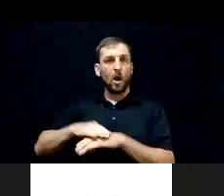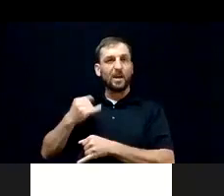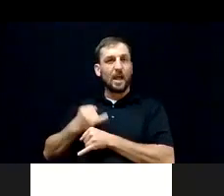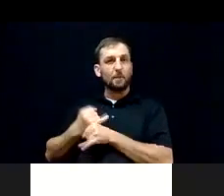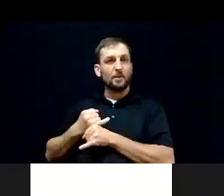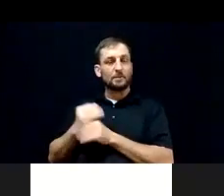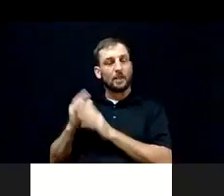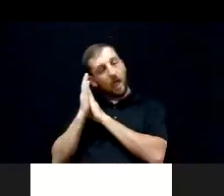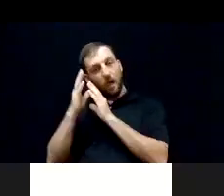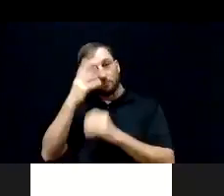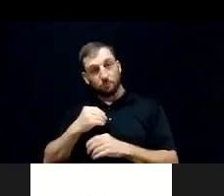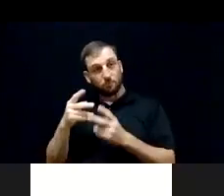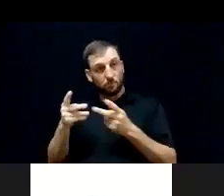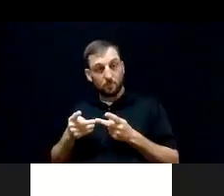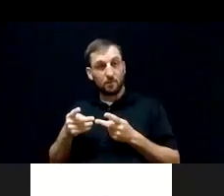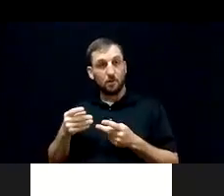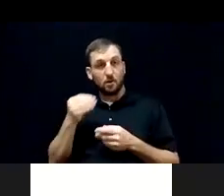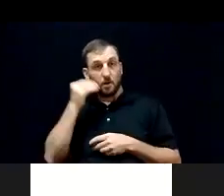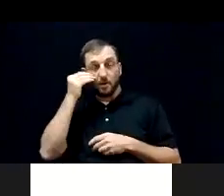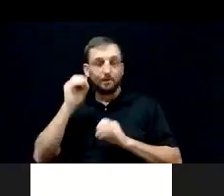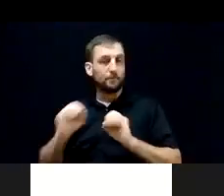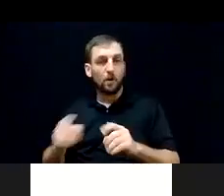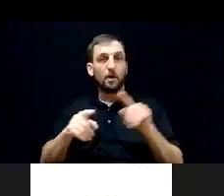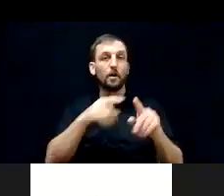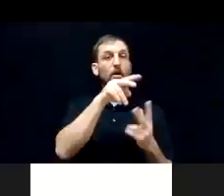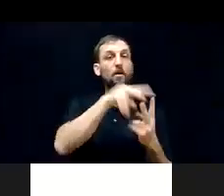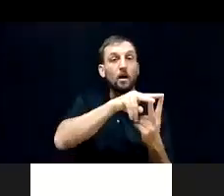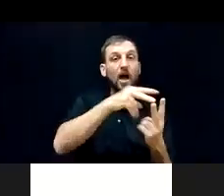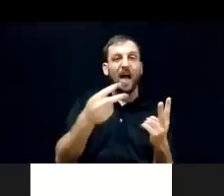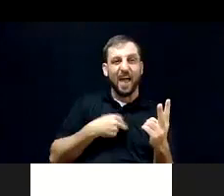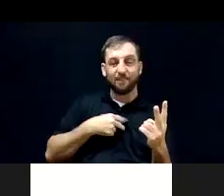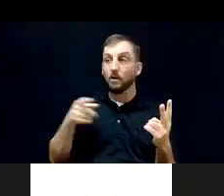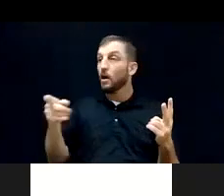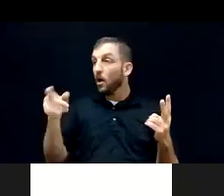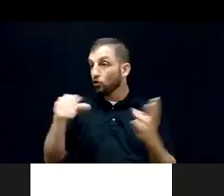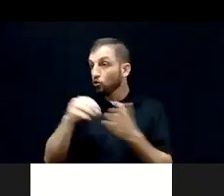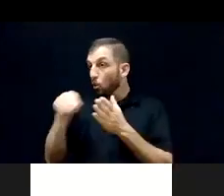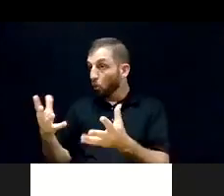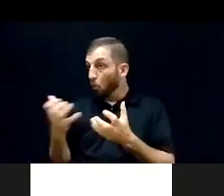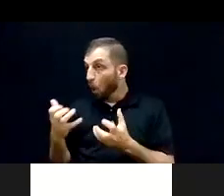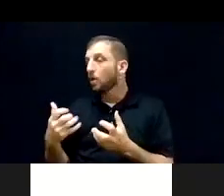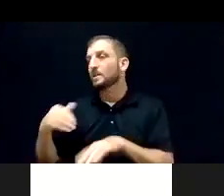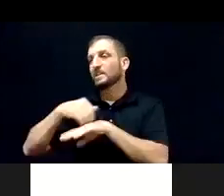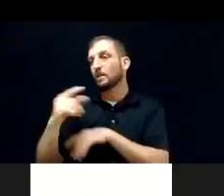and UL Lafayette do. So if they want on-campus housing, we send them over that way. So